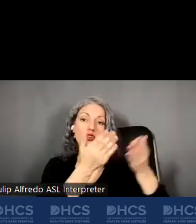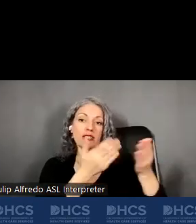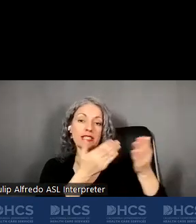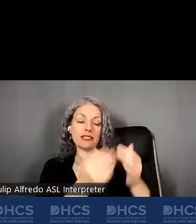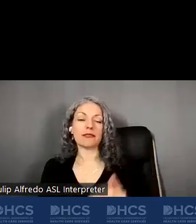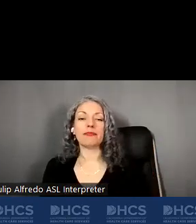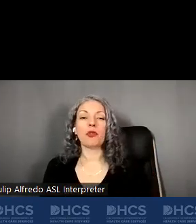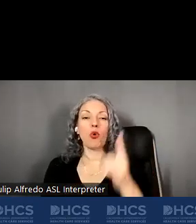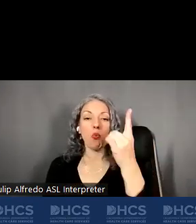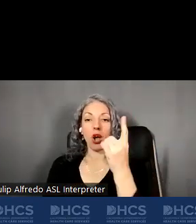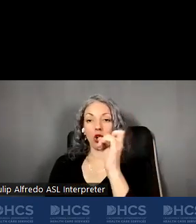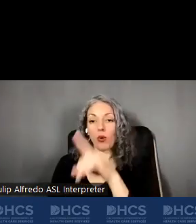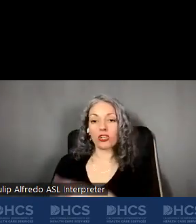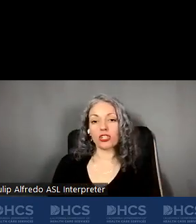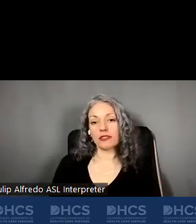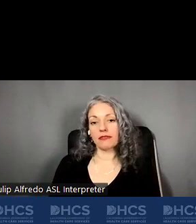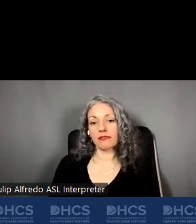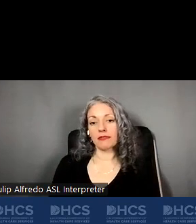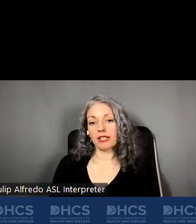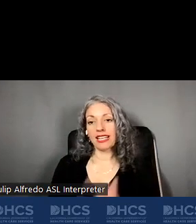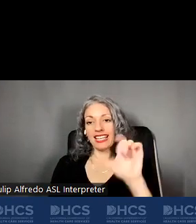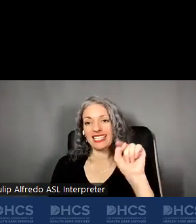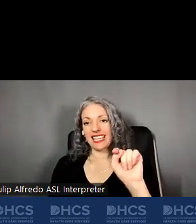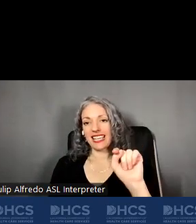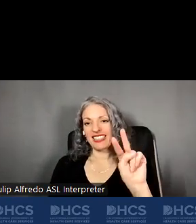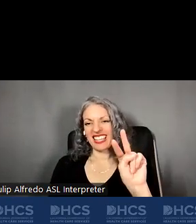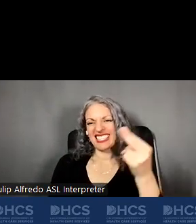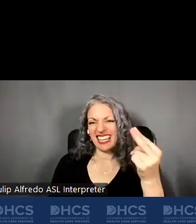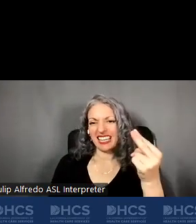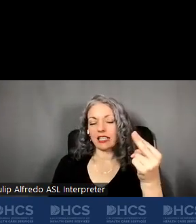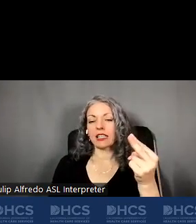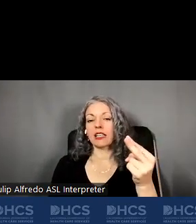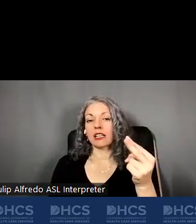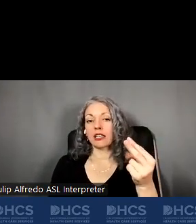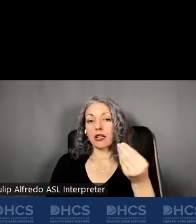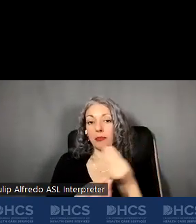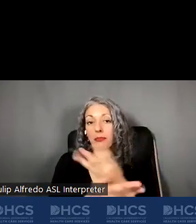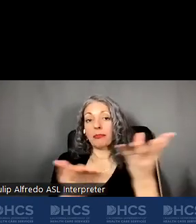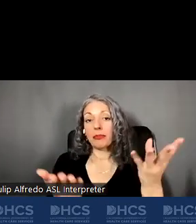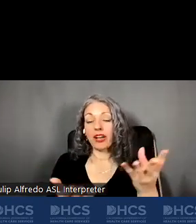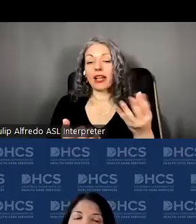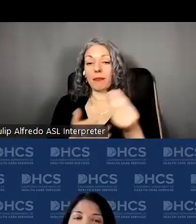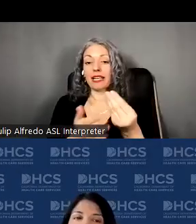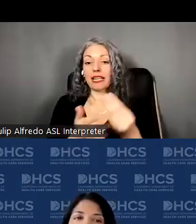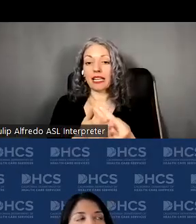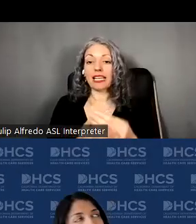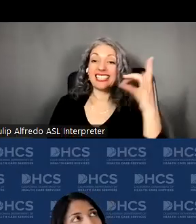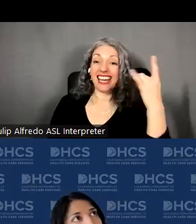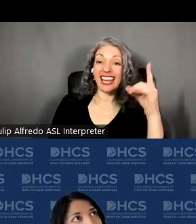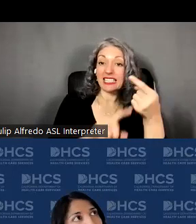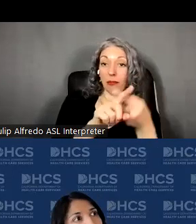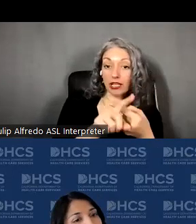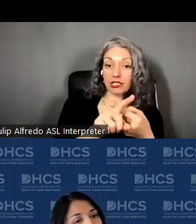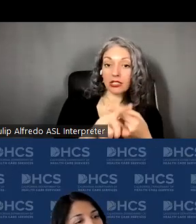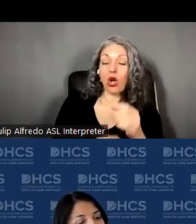question, is CITED round 2 funding an 18 or 24-month time period? And if it's the first time an organization